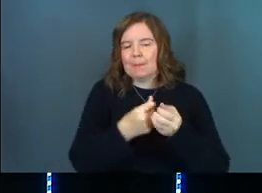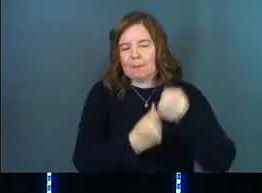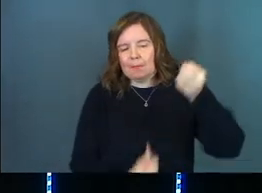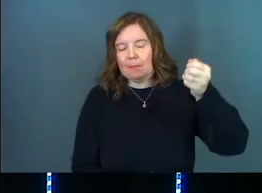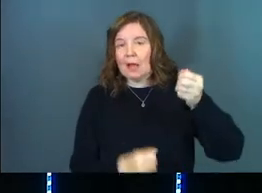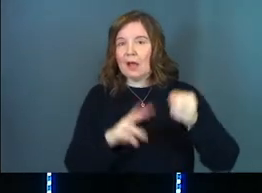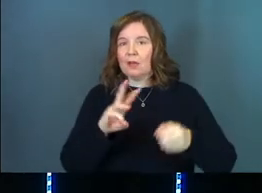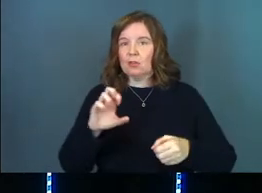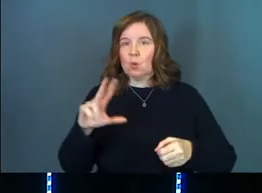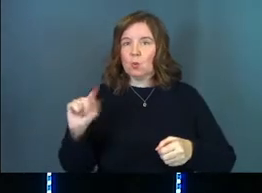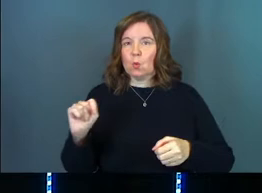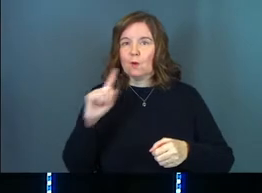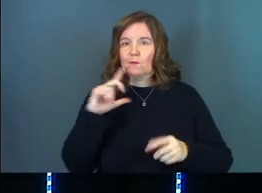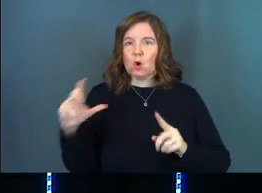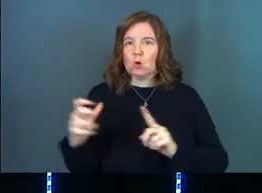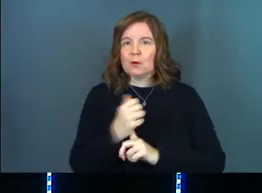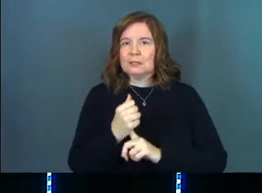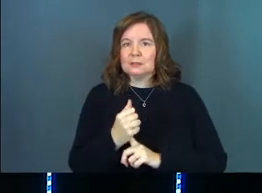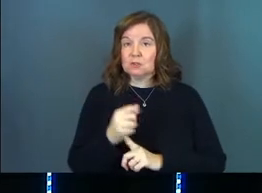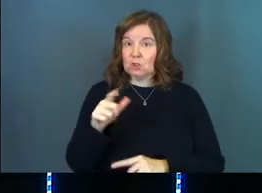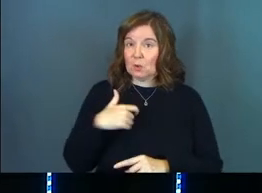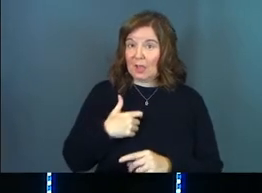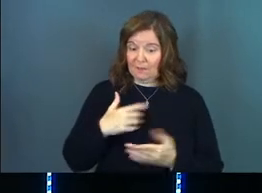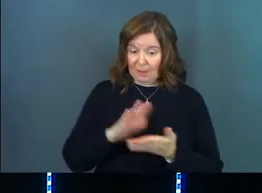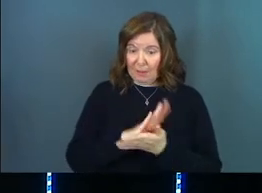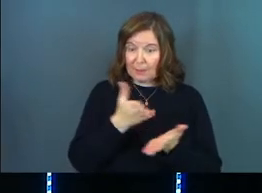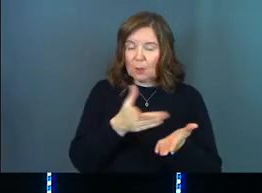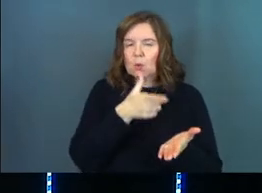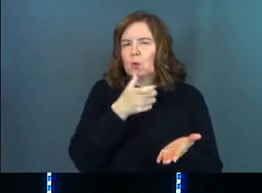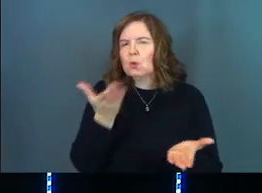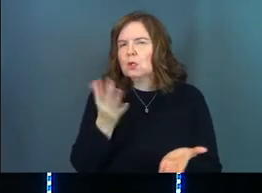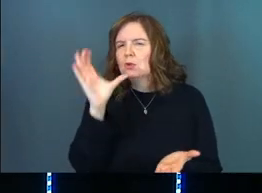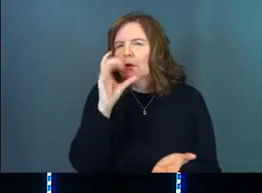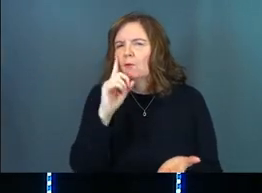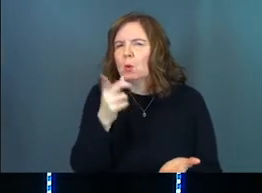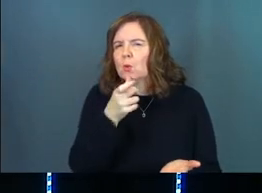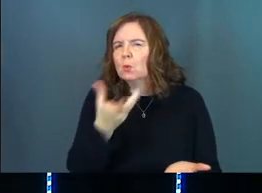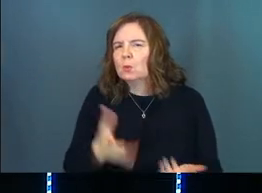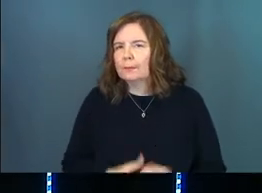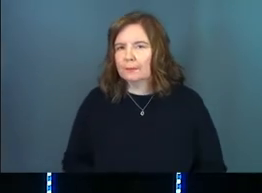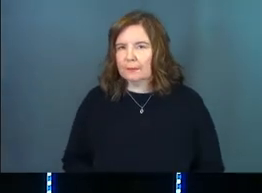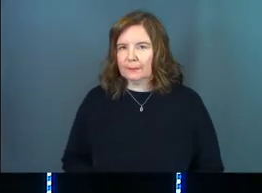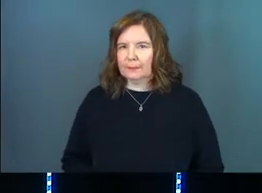your warrant of arrest? You got a parchment there? Who are you here after?